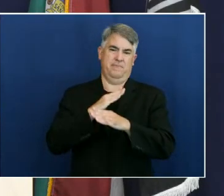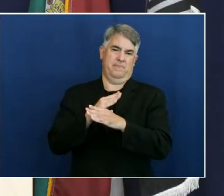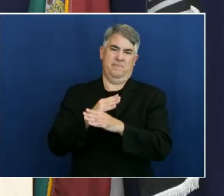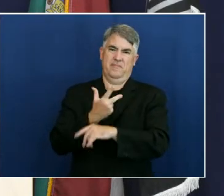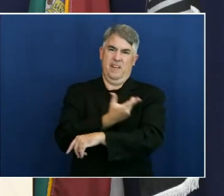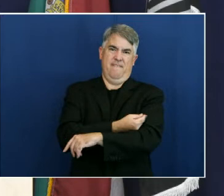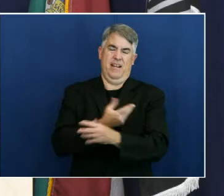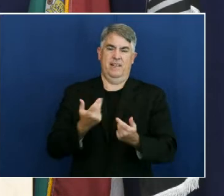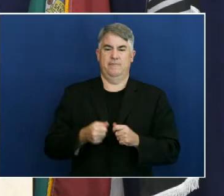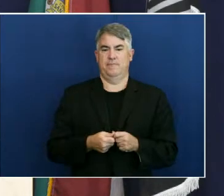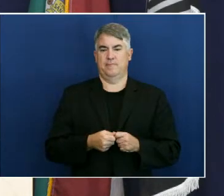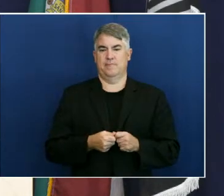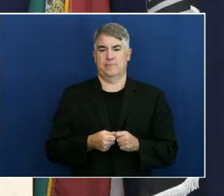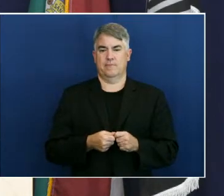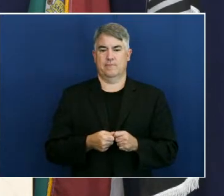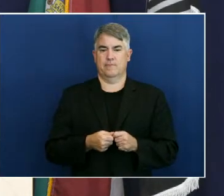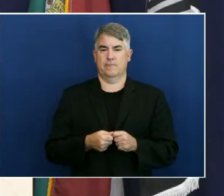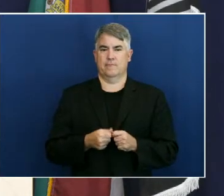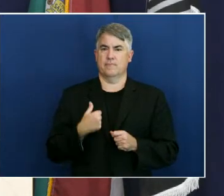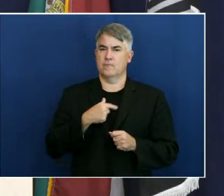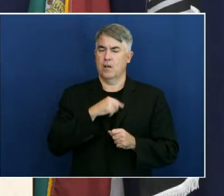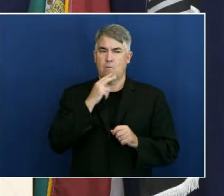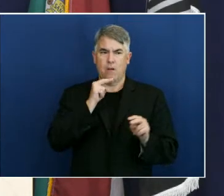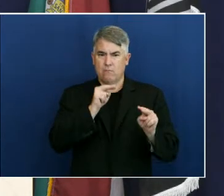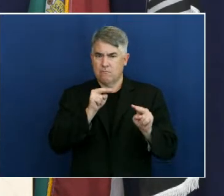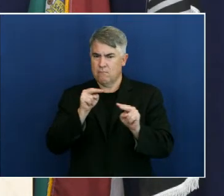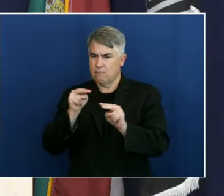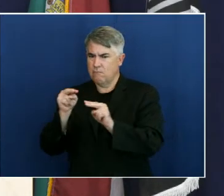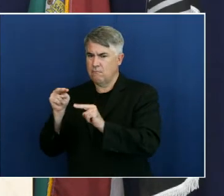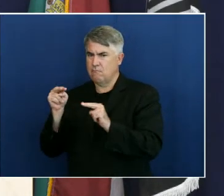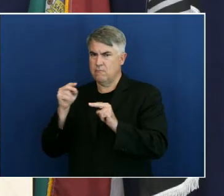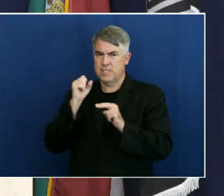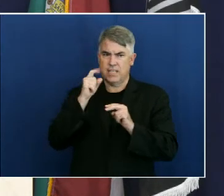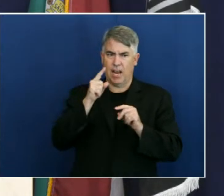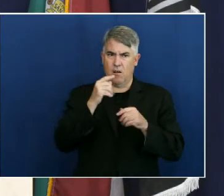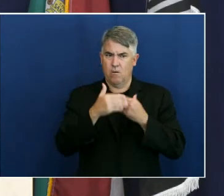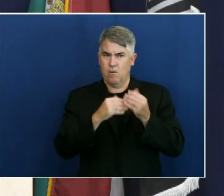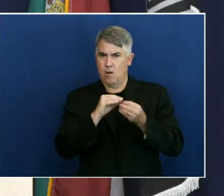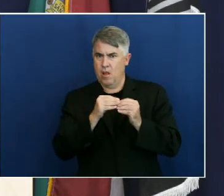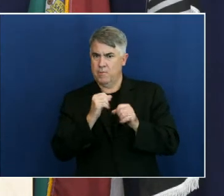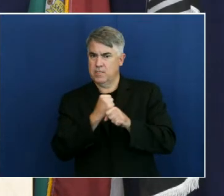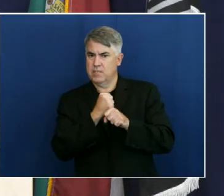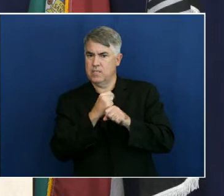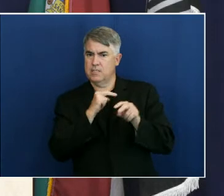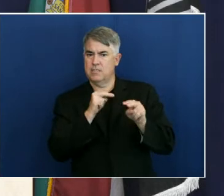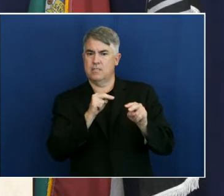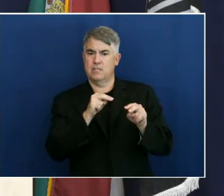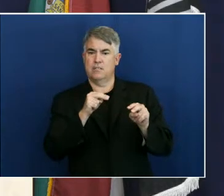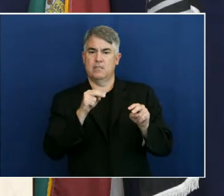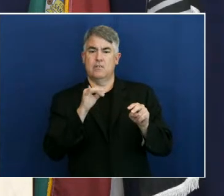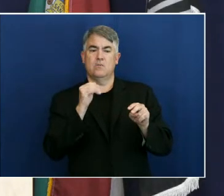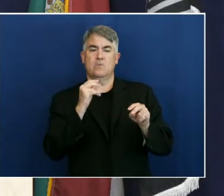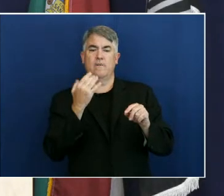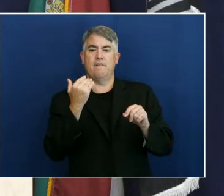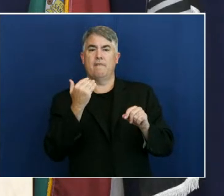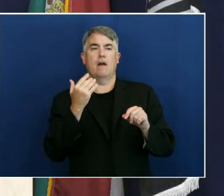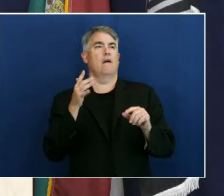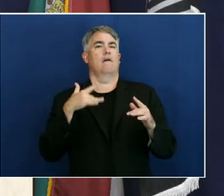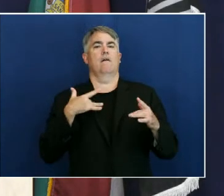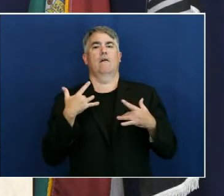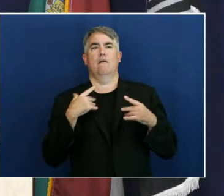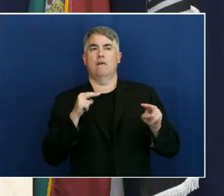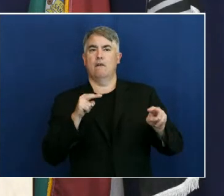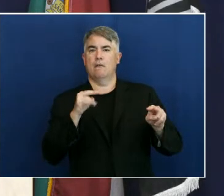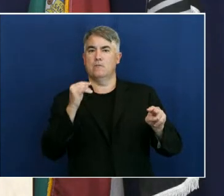obviously monitor it as we go forward. We'll get some more guidance from the state, but I think June 15th is a date a lot of folks are looking forward to. As a date,